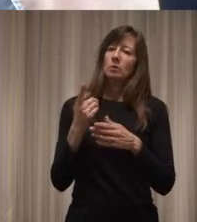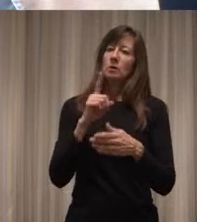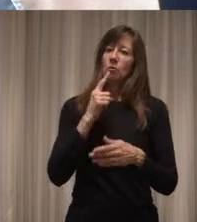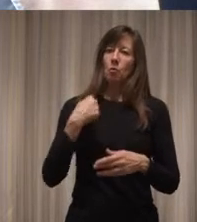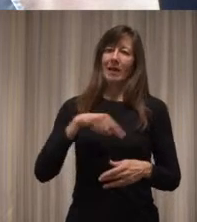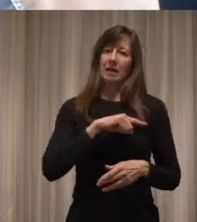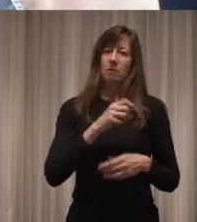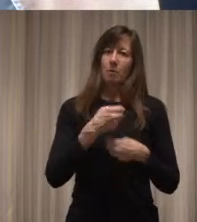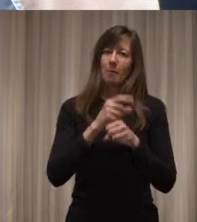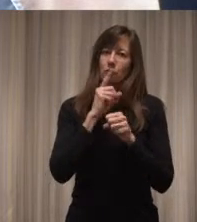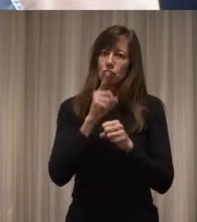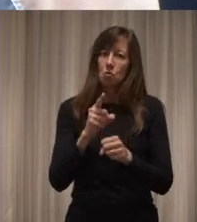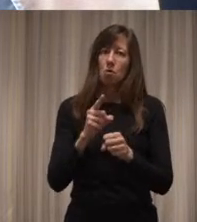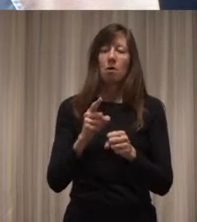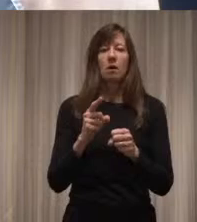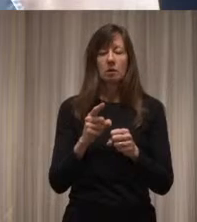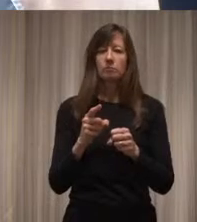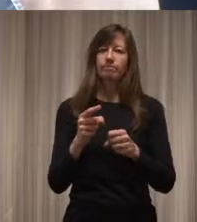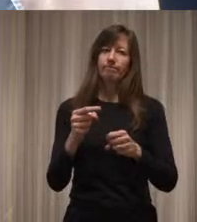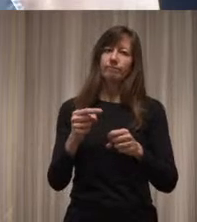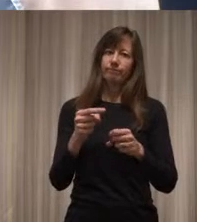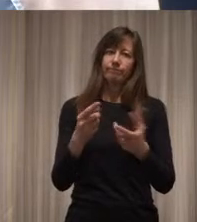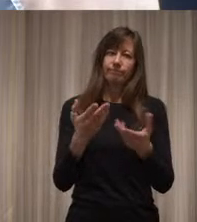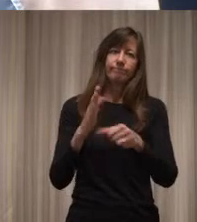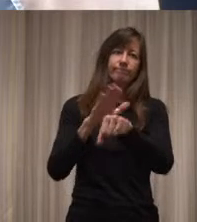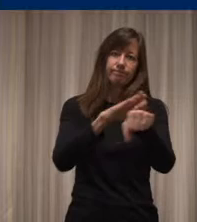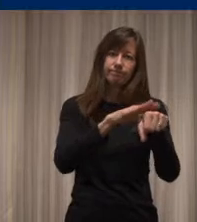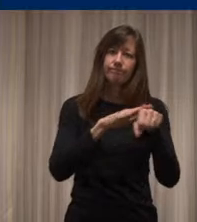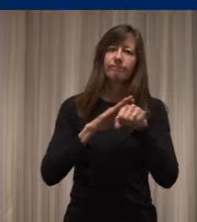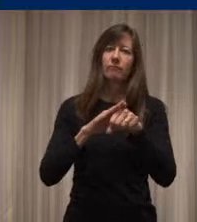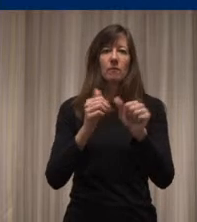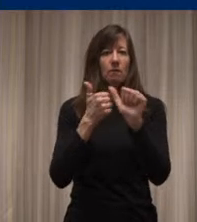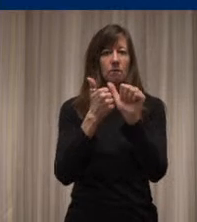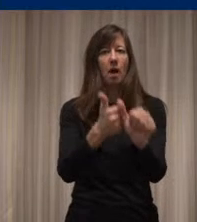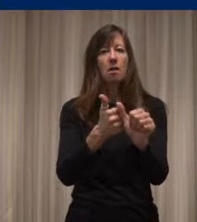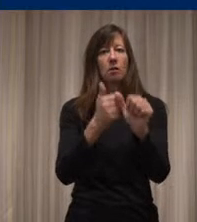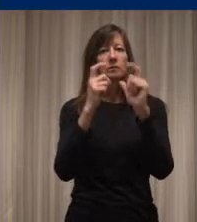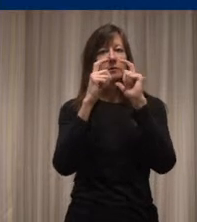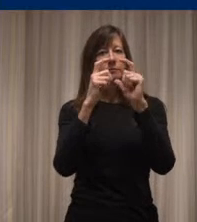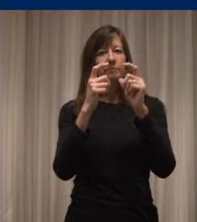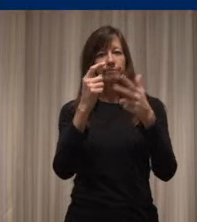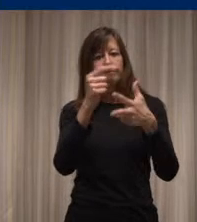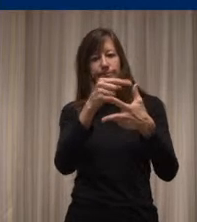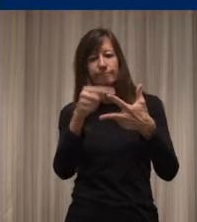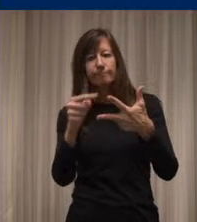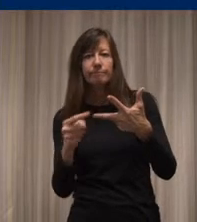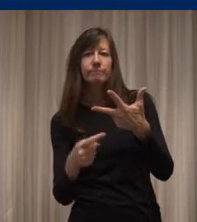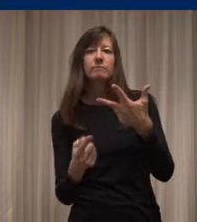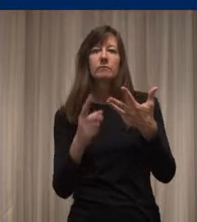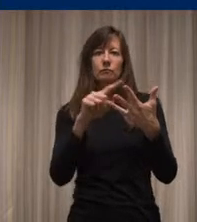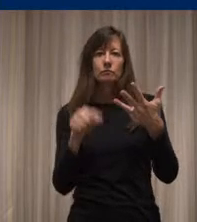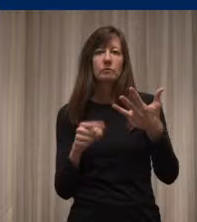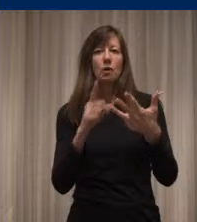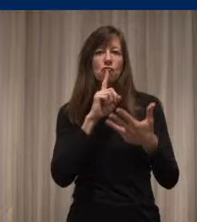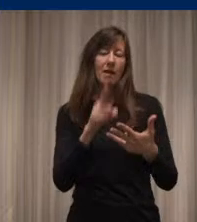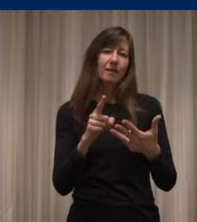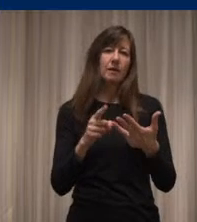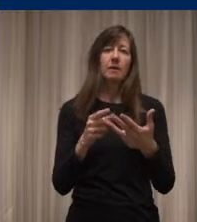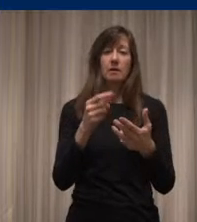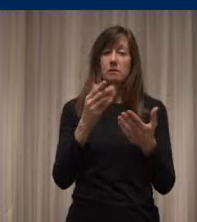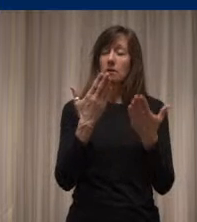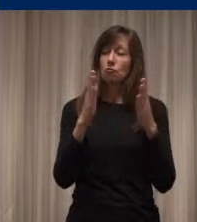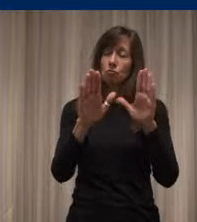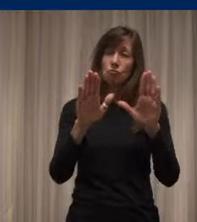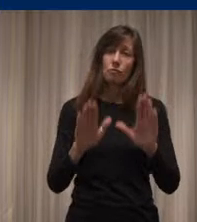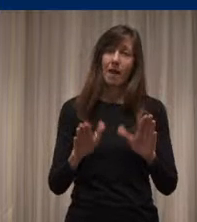precautions. So that is a great segue to, once again, as always, remind each of us and ask us